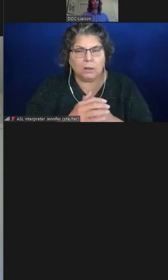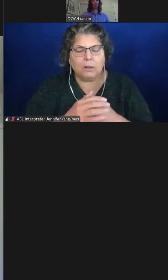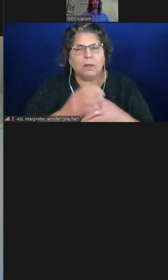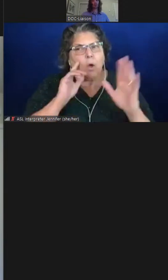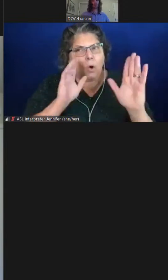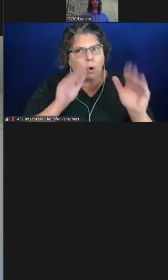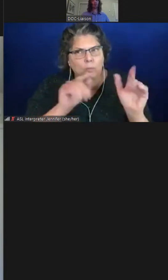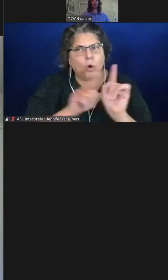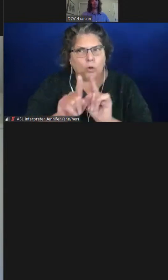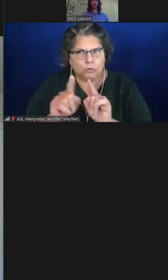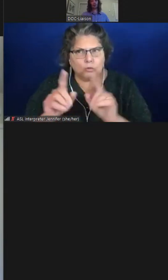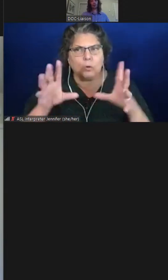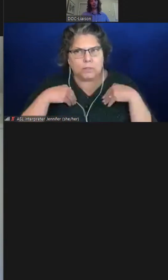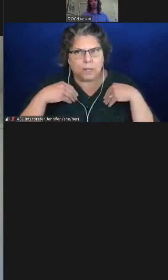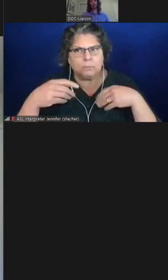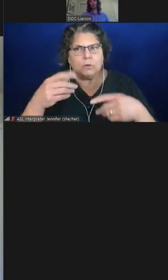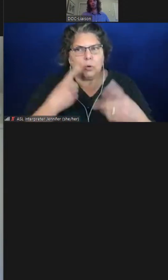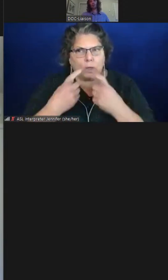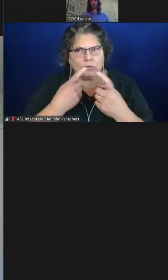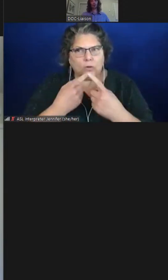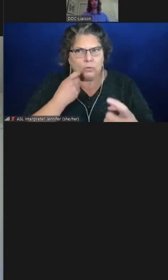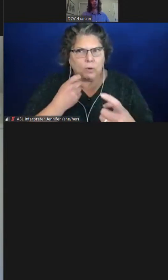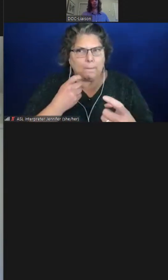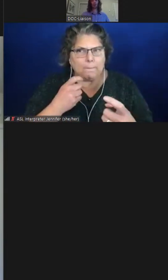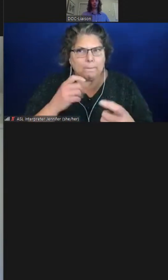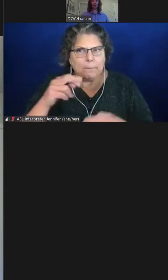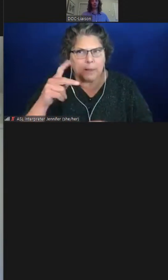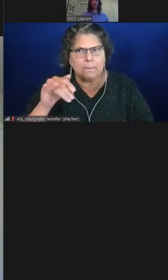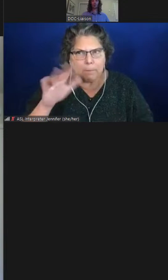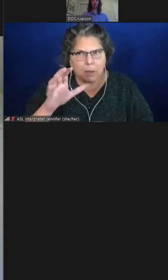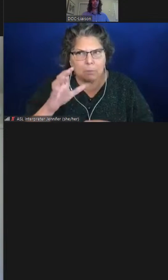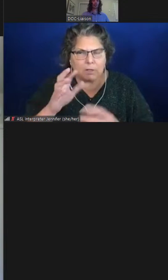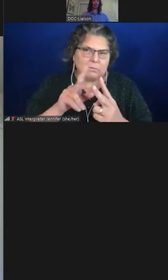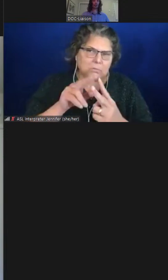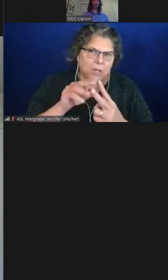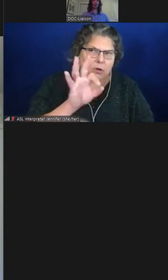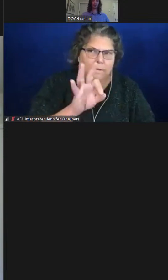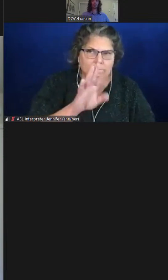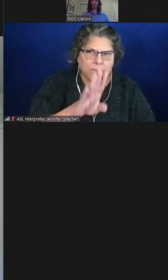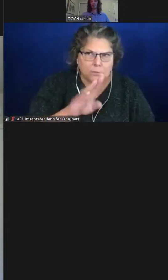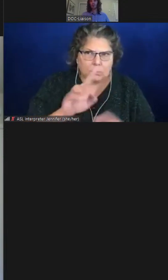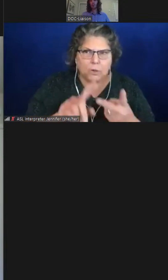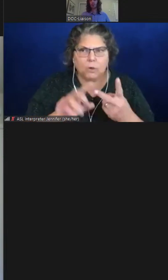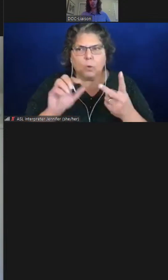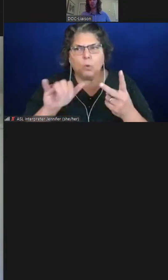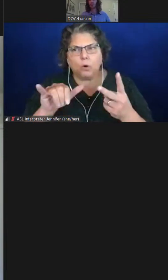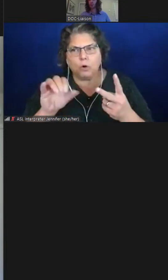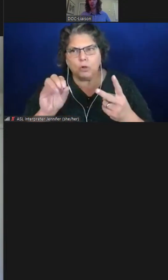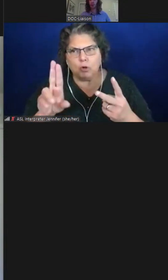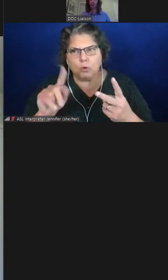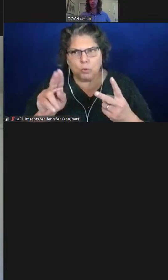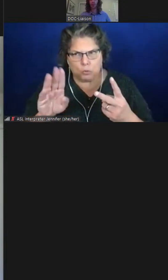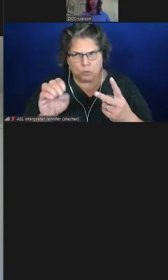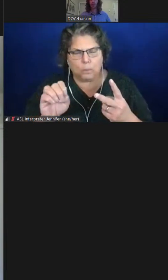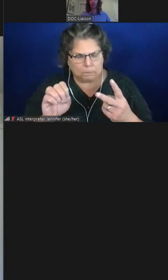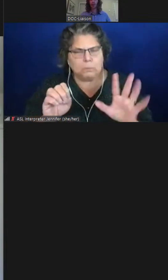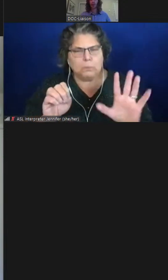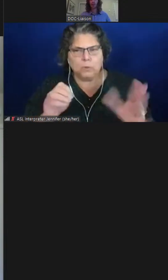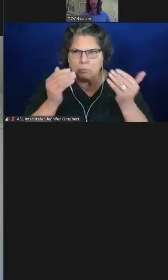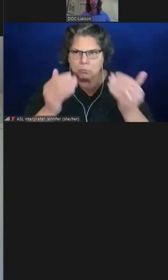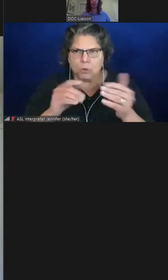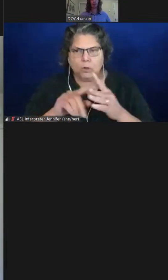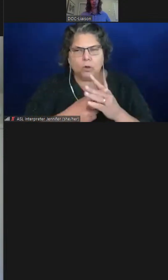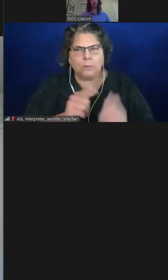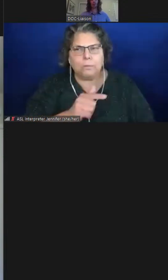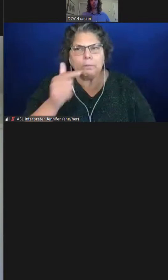taking questions from the public via Facebook or YouTube. So we'll be checking there as well. So let's jump right in. I will hand